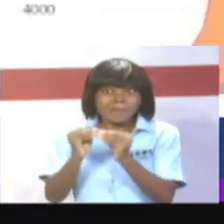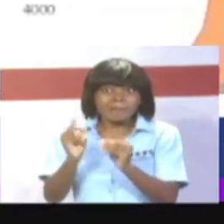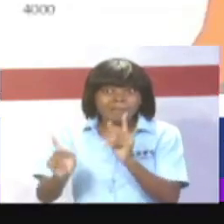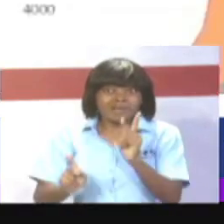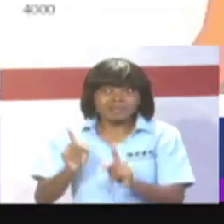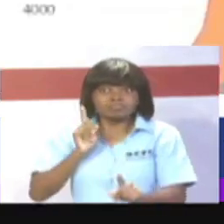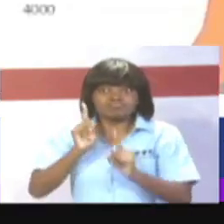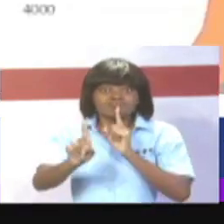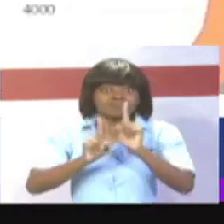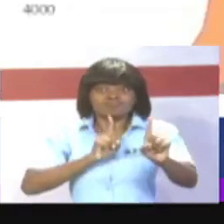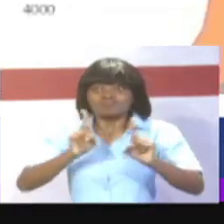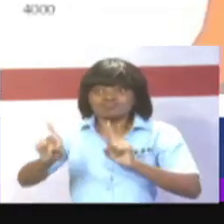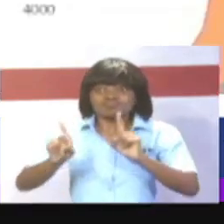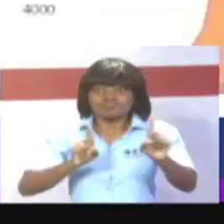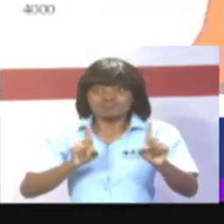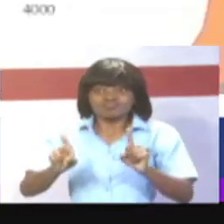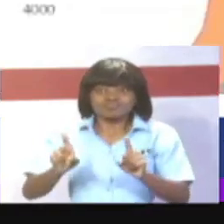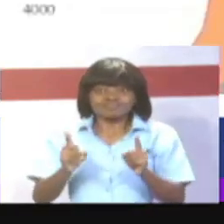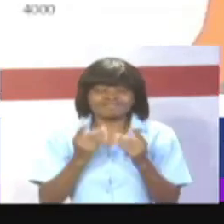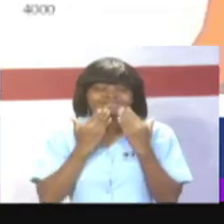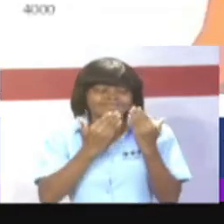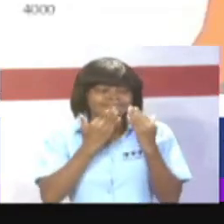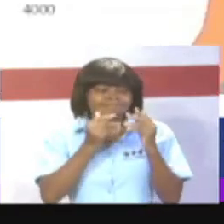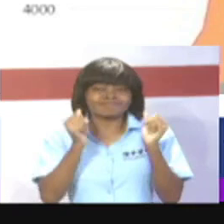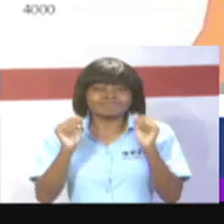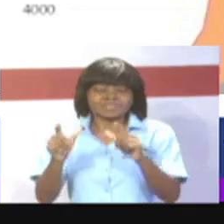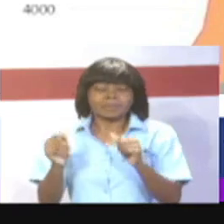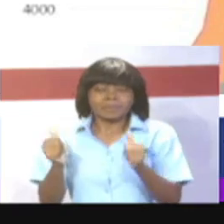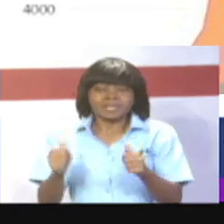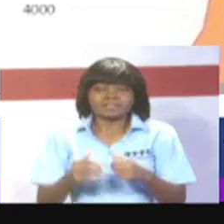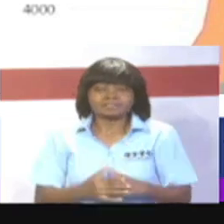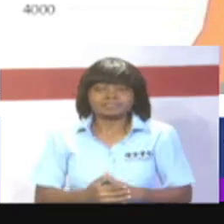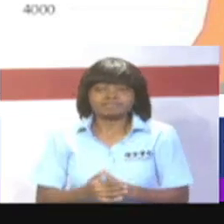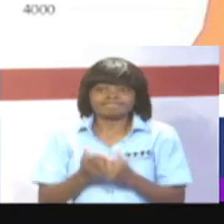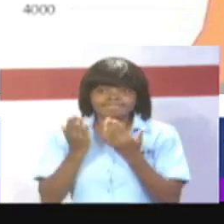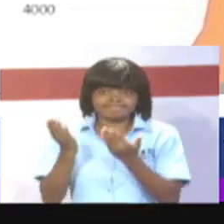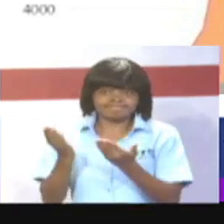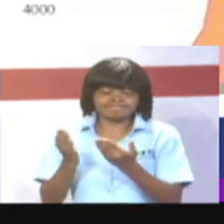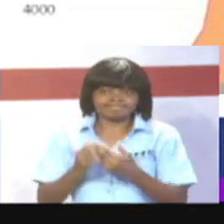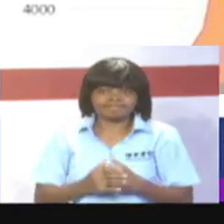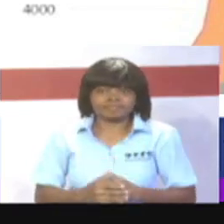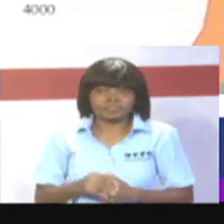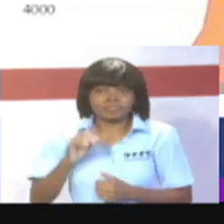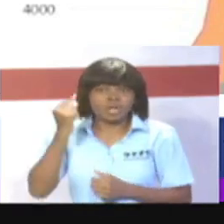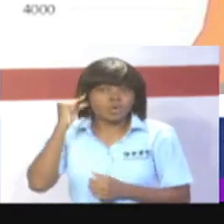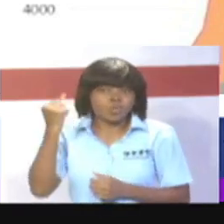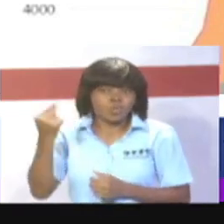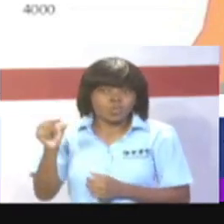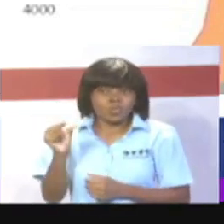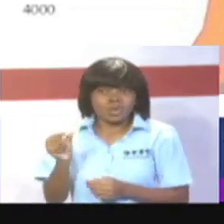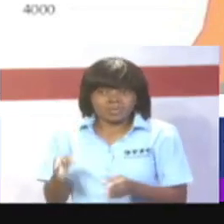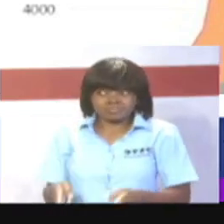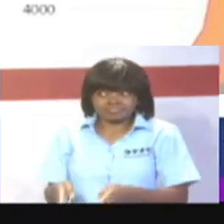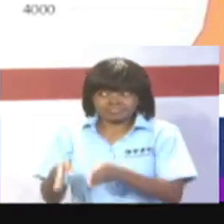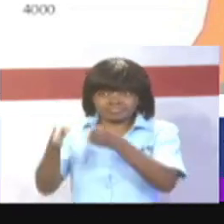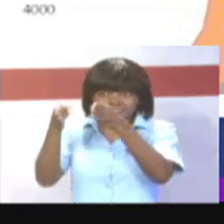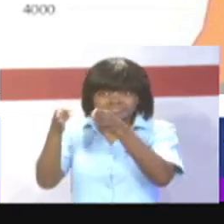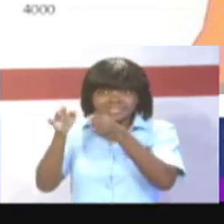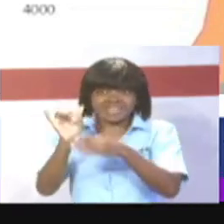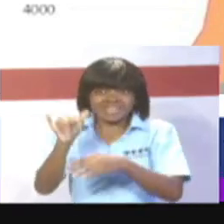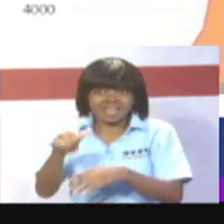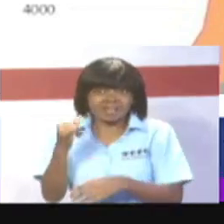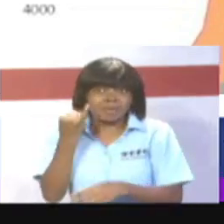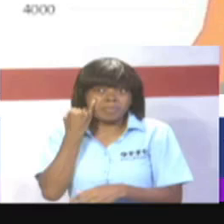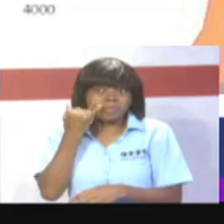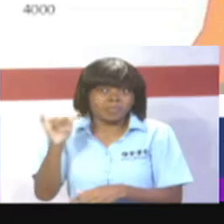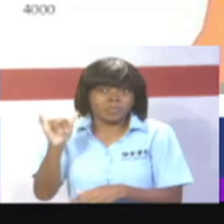thank you. So let's look at the colors. The colors here, the gold, the tallest bar, the gold bar is the month of May. And next to